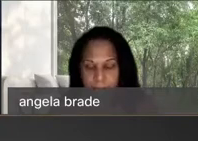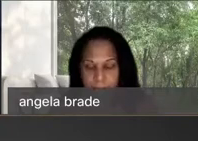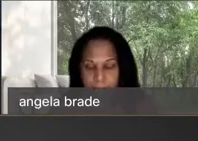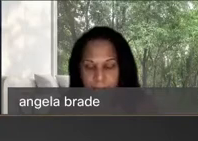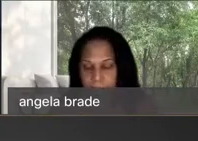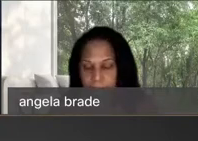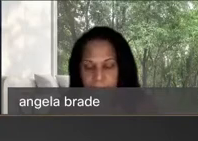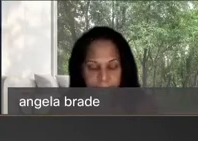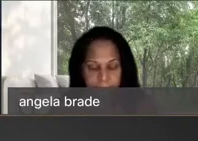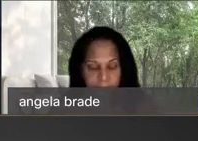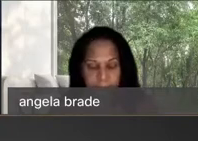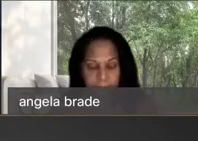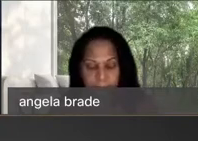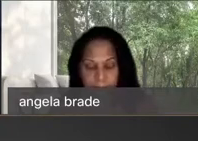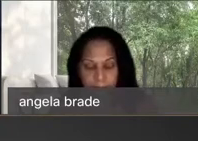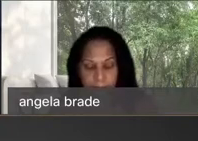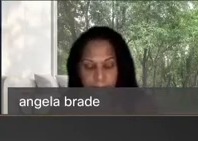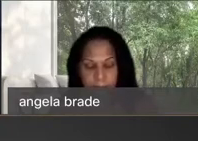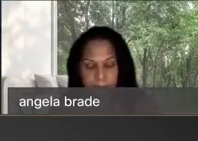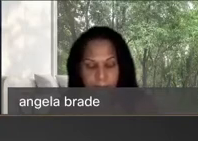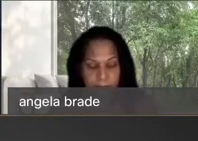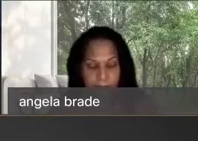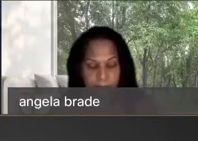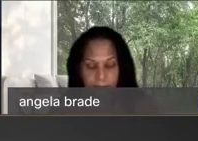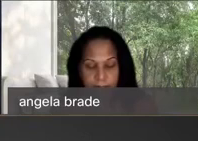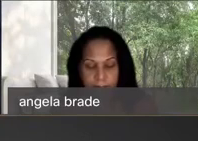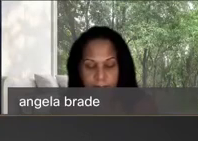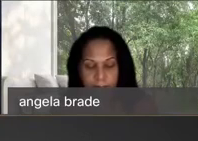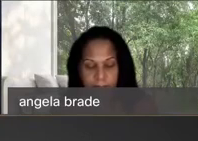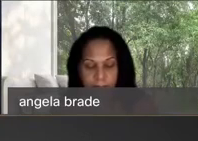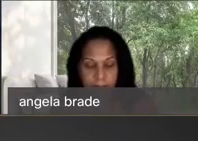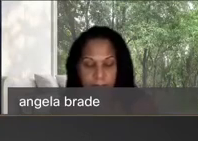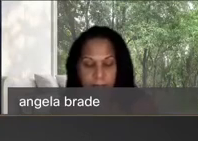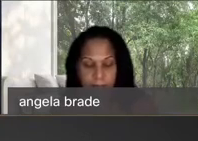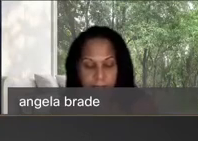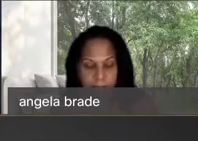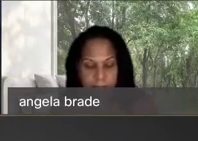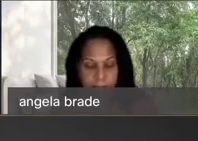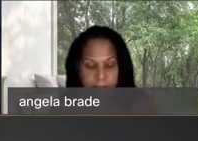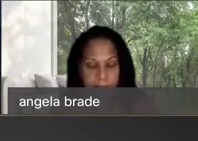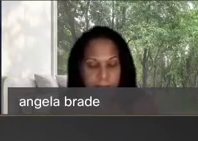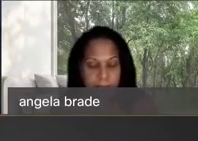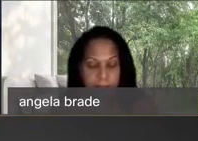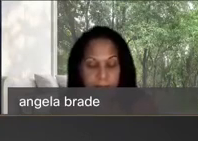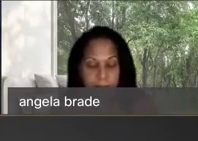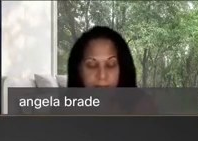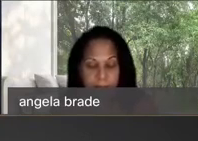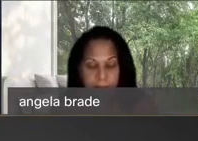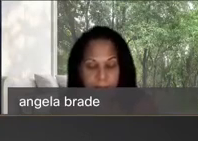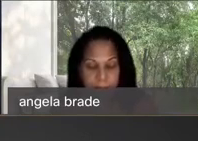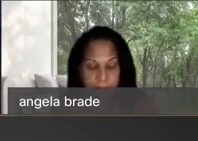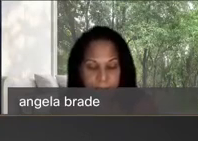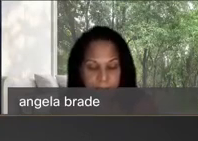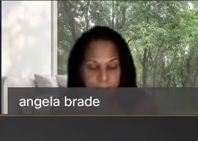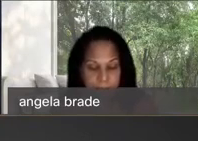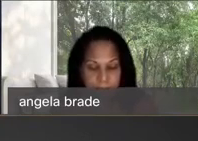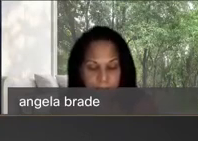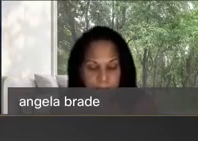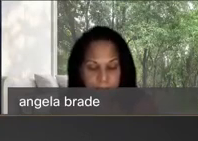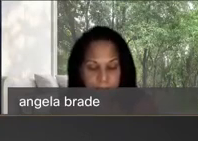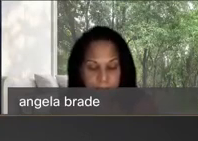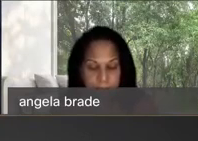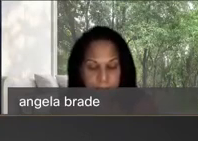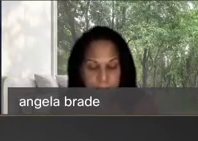work in Department of Public Works. I wanna give you a brief overview of our infrastructure needs, talk about our request